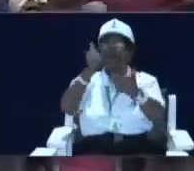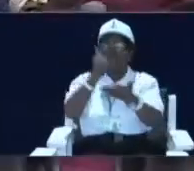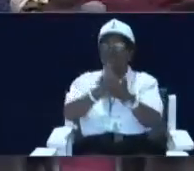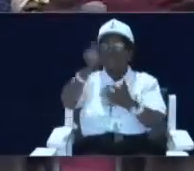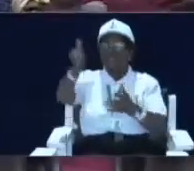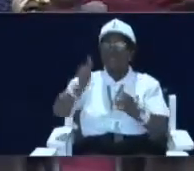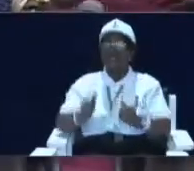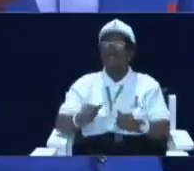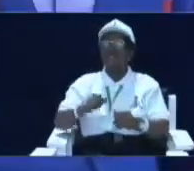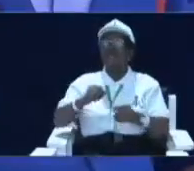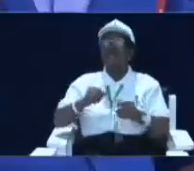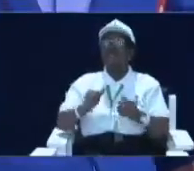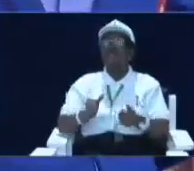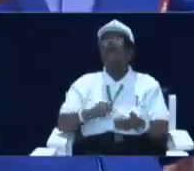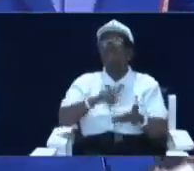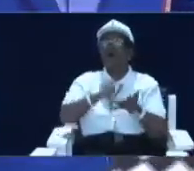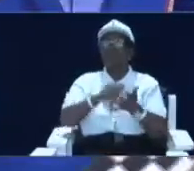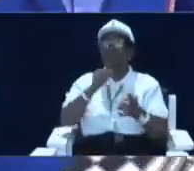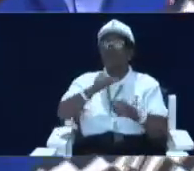double anointing,